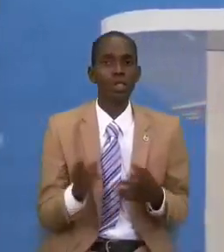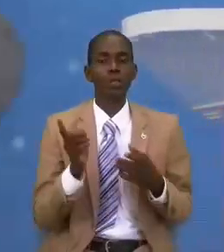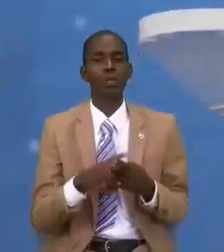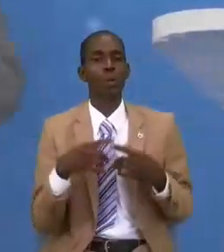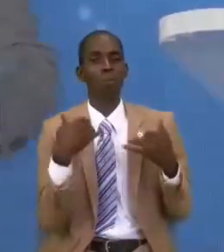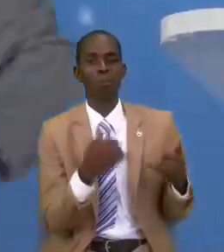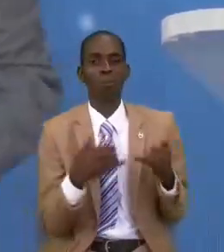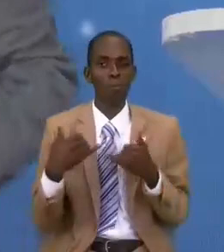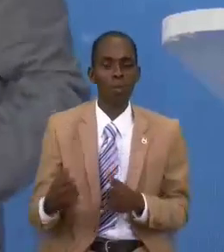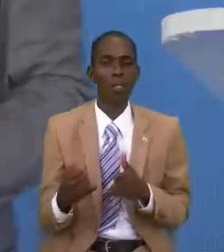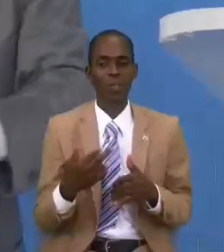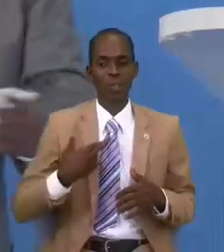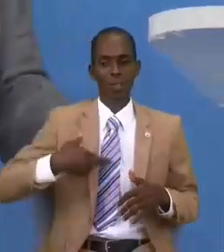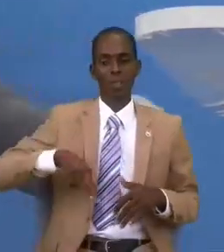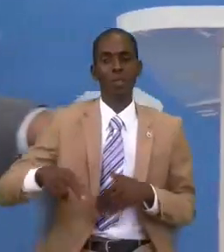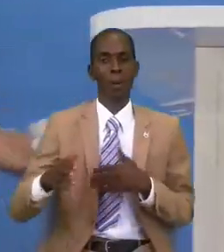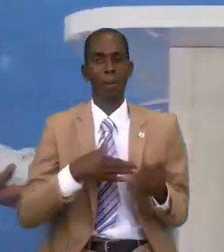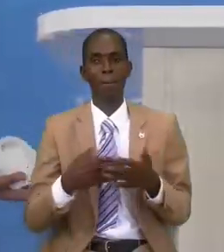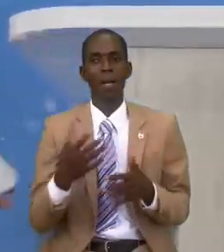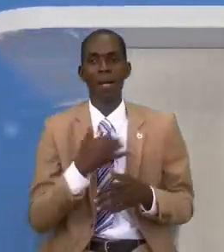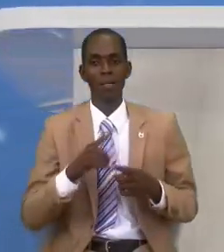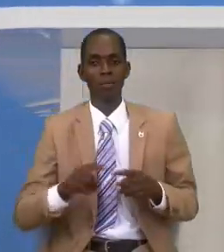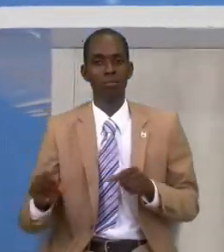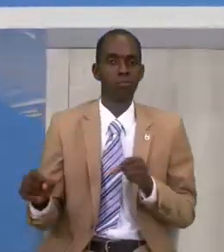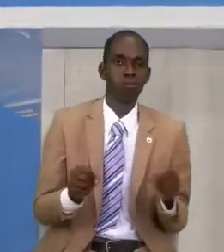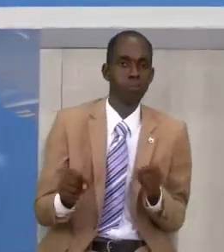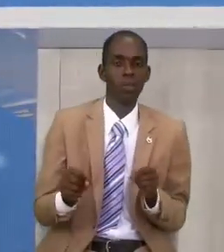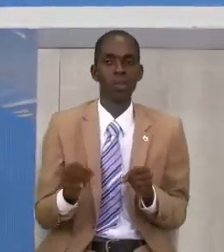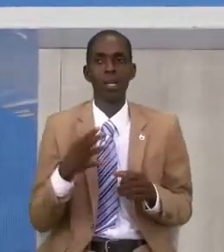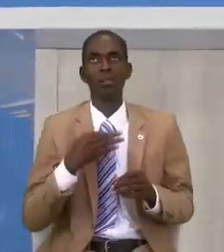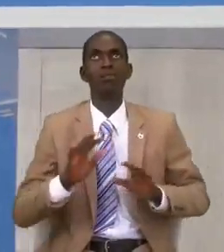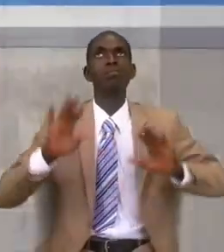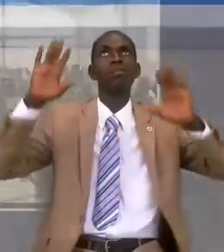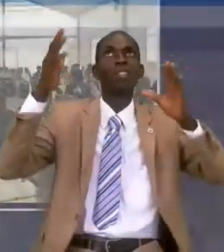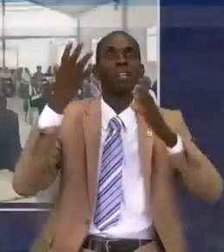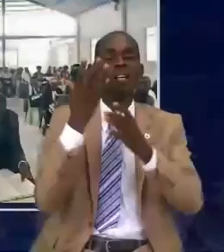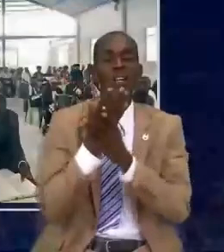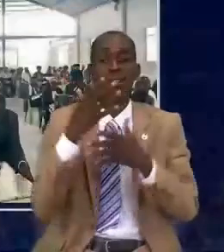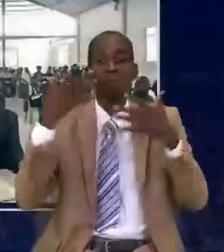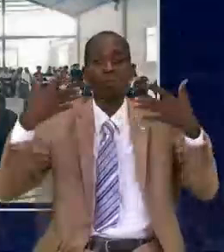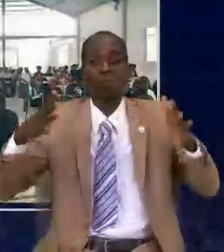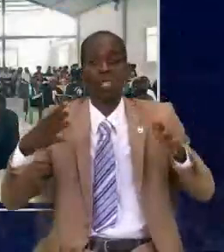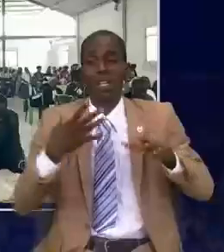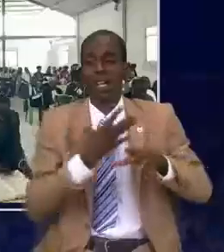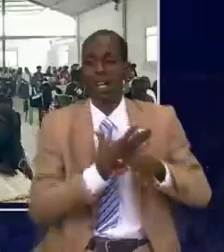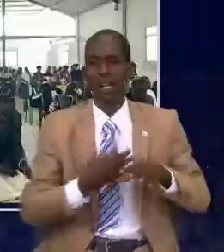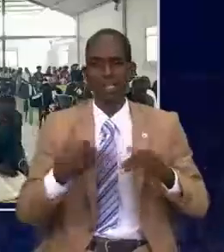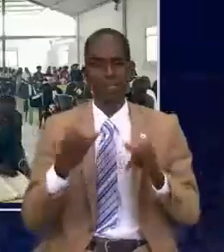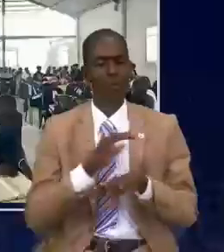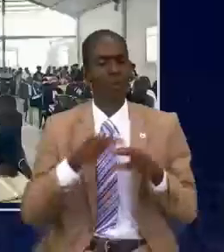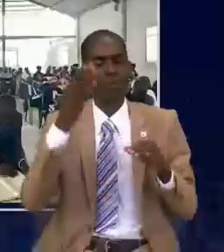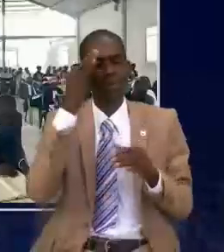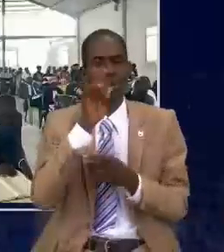raise the hand and all that. And while at this time, we don't know when the rapture will take place. We don't know when that